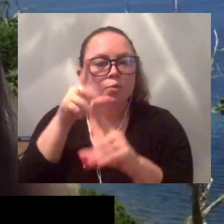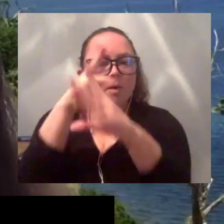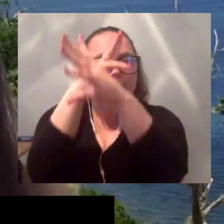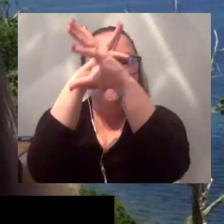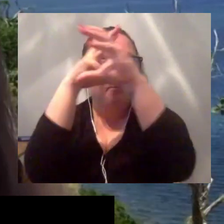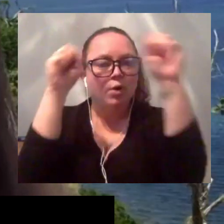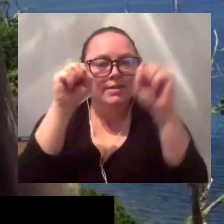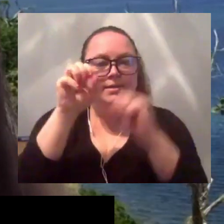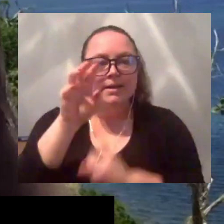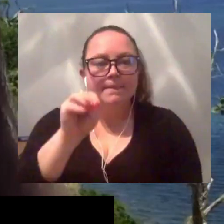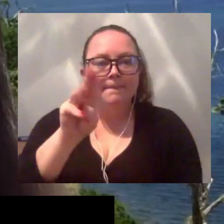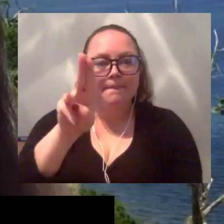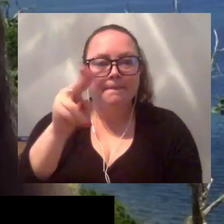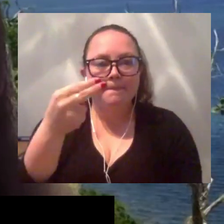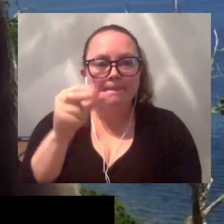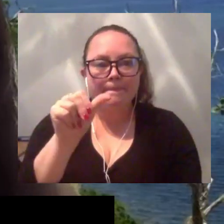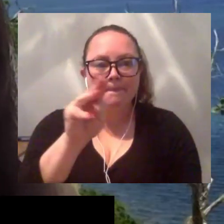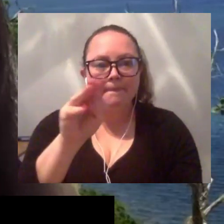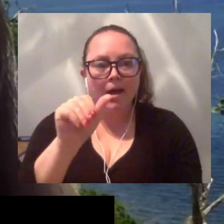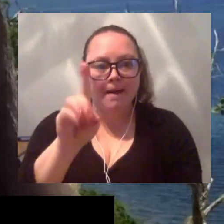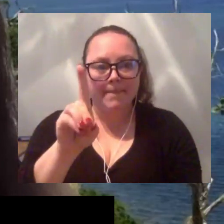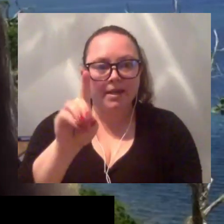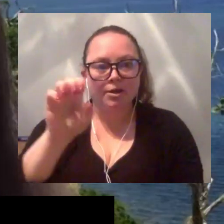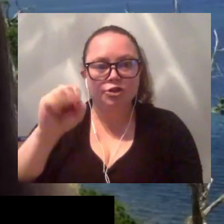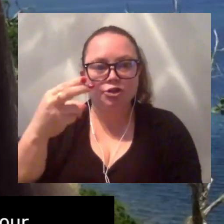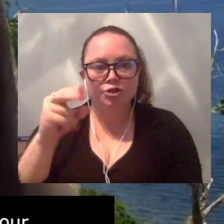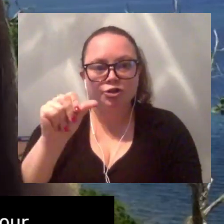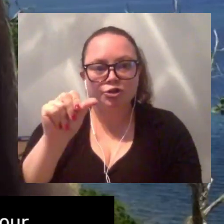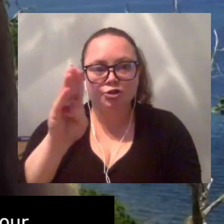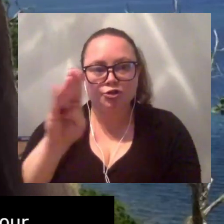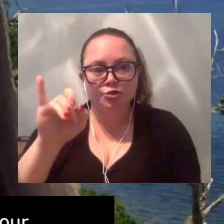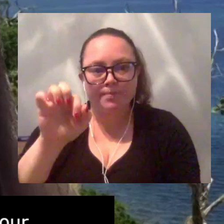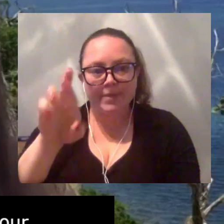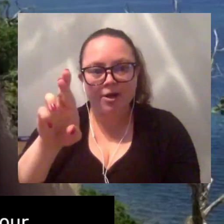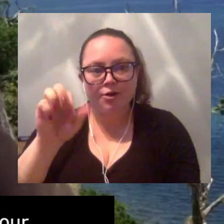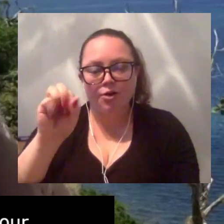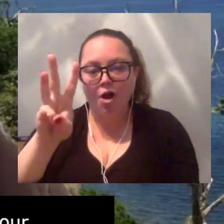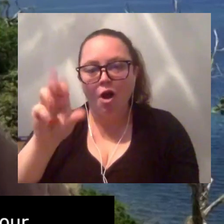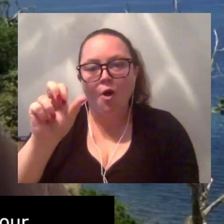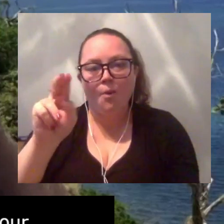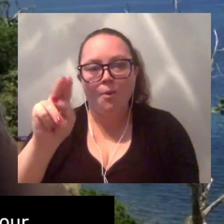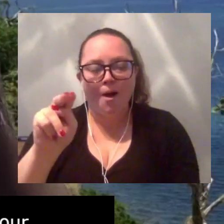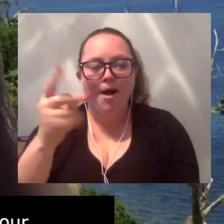Mohammed Shabir Alwan, otherwise known to us affectionately as the Shabir.